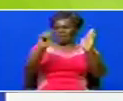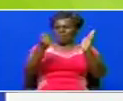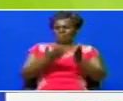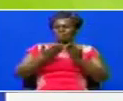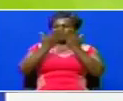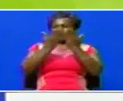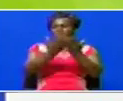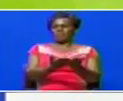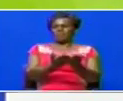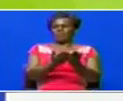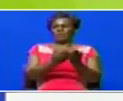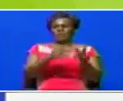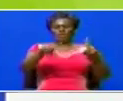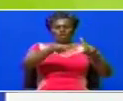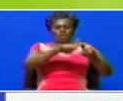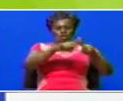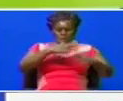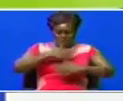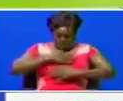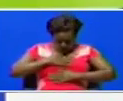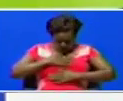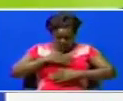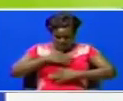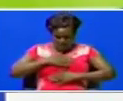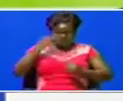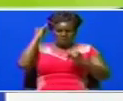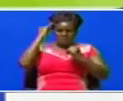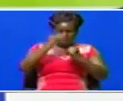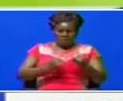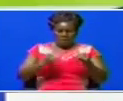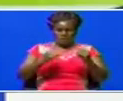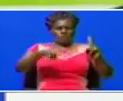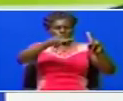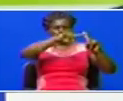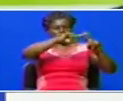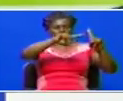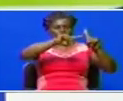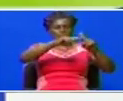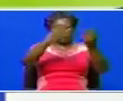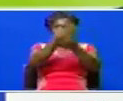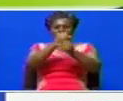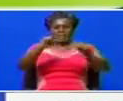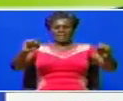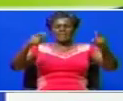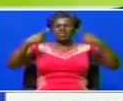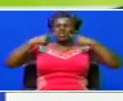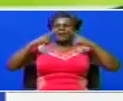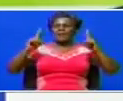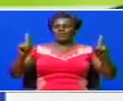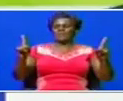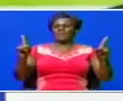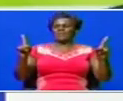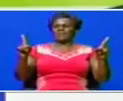you with, in total humility, with the final tally of the presidential election results.